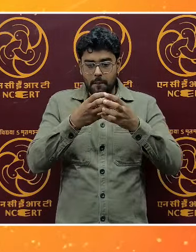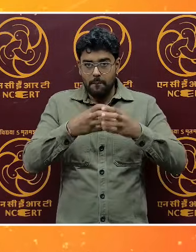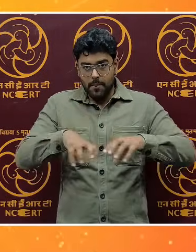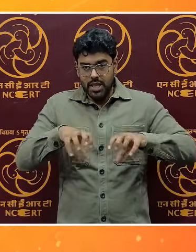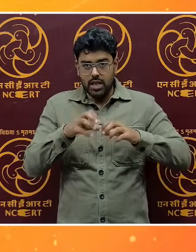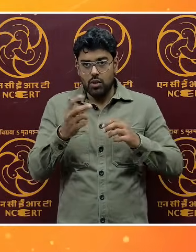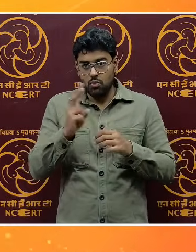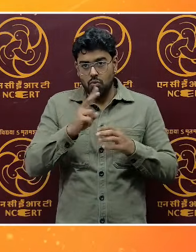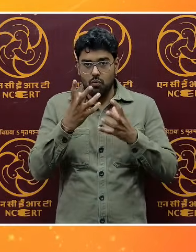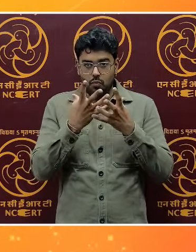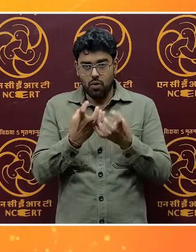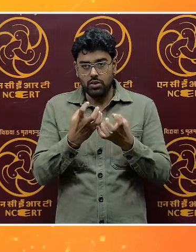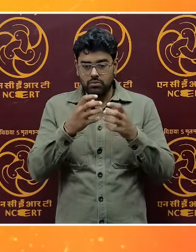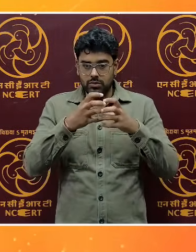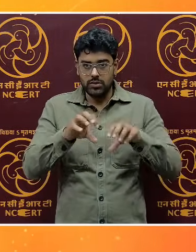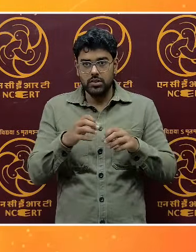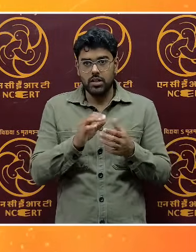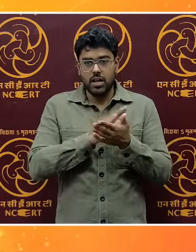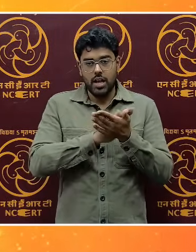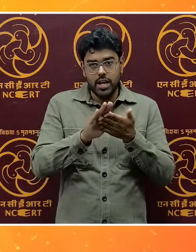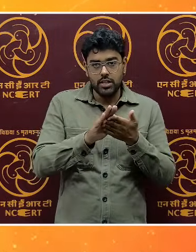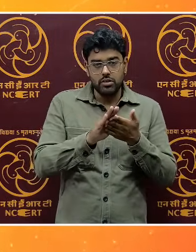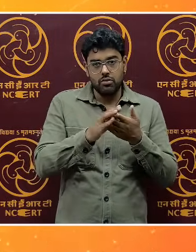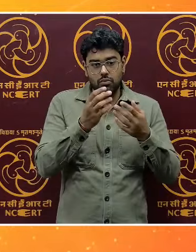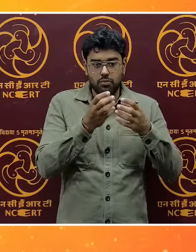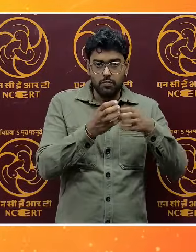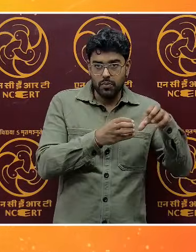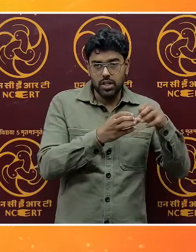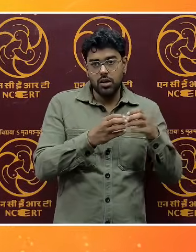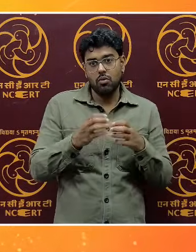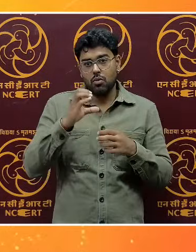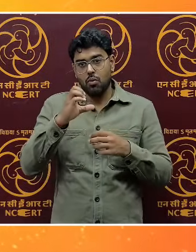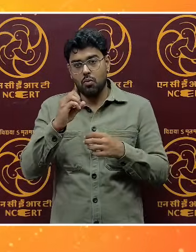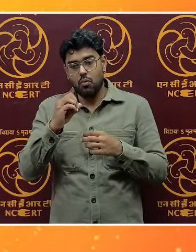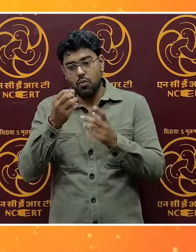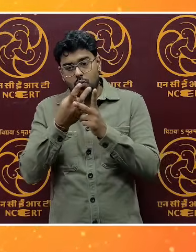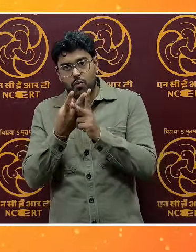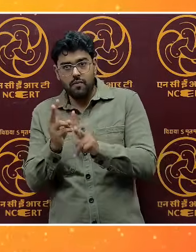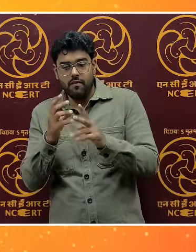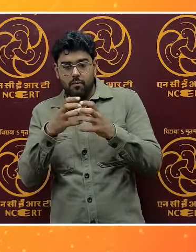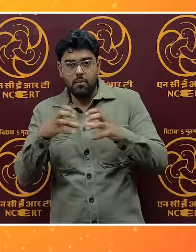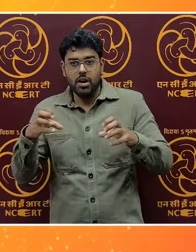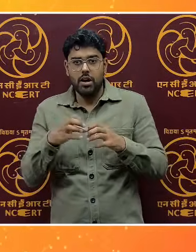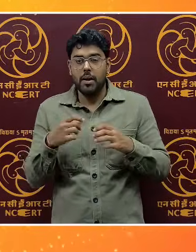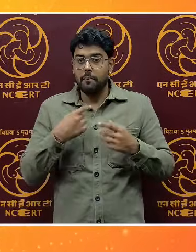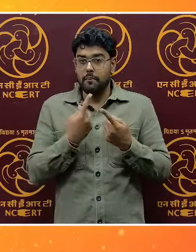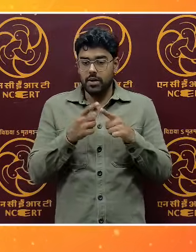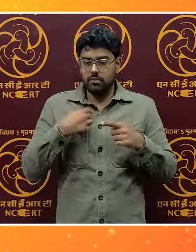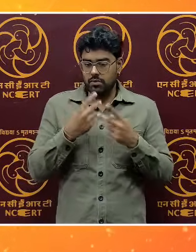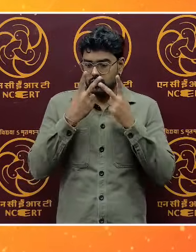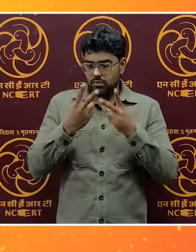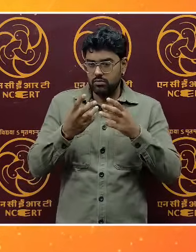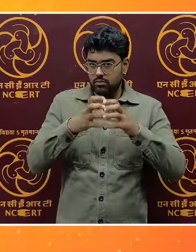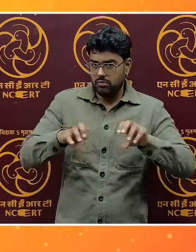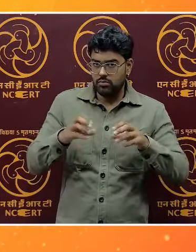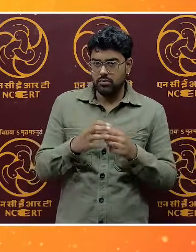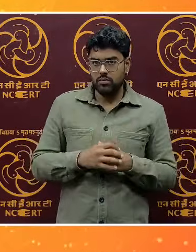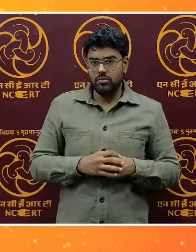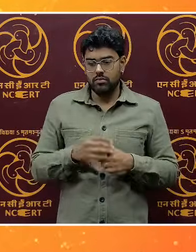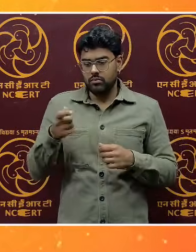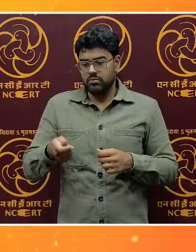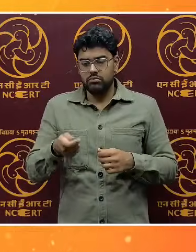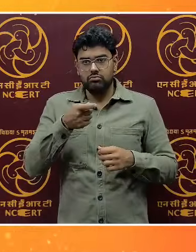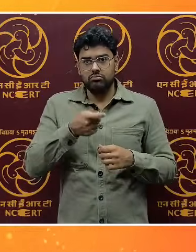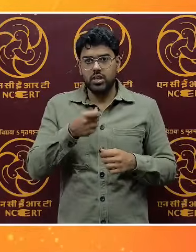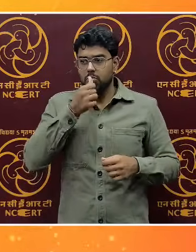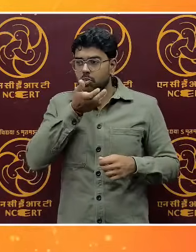these two, H and O. Yeah. I cannot do that separation, say by sieving. Yes. I take a sieve and